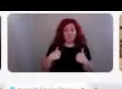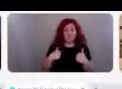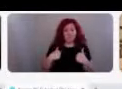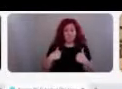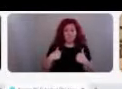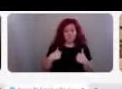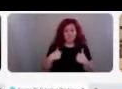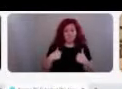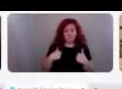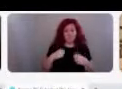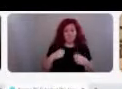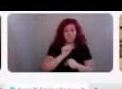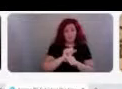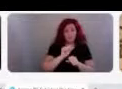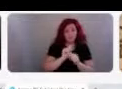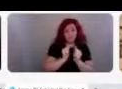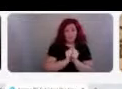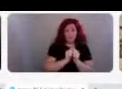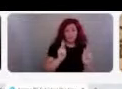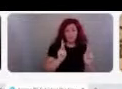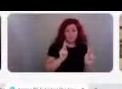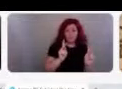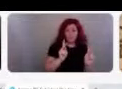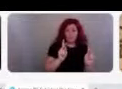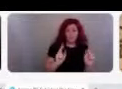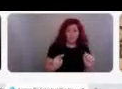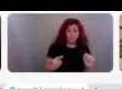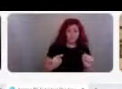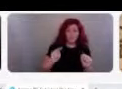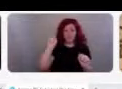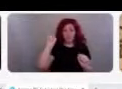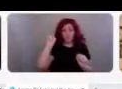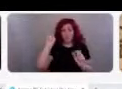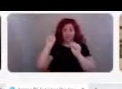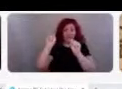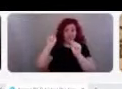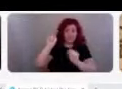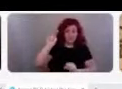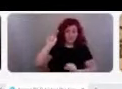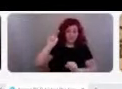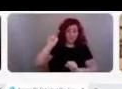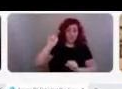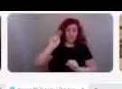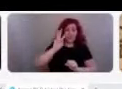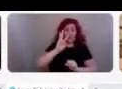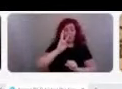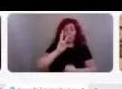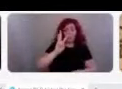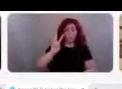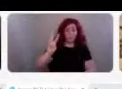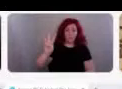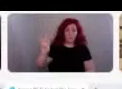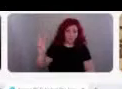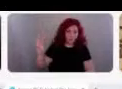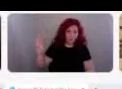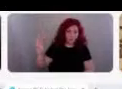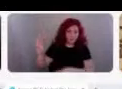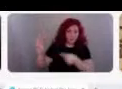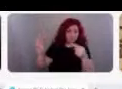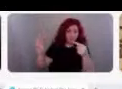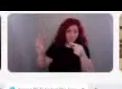working with people uh to the far north and to the far south and all the way west and i don't think